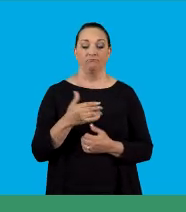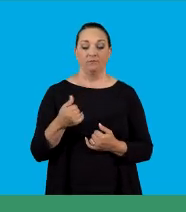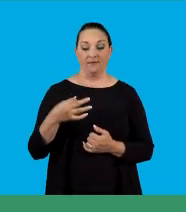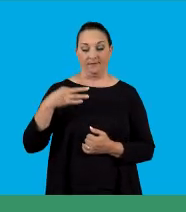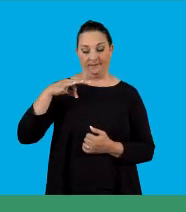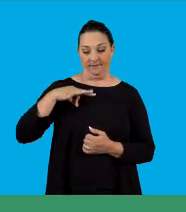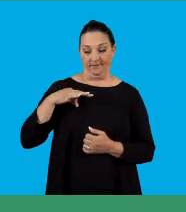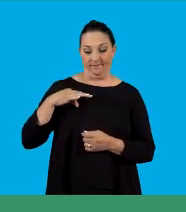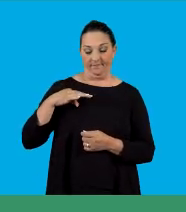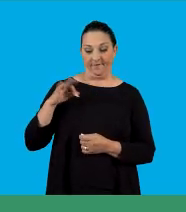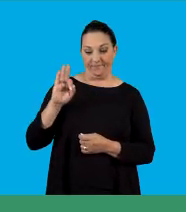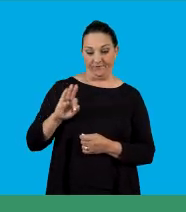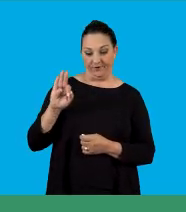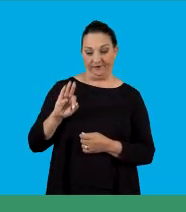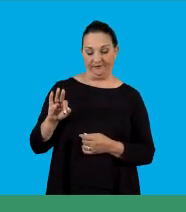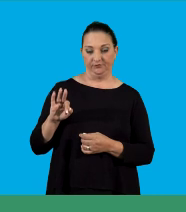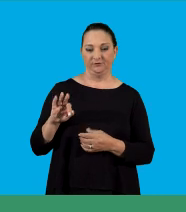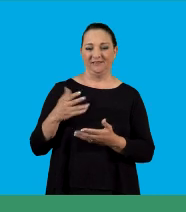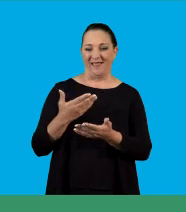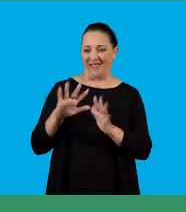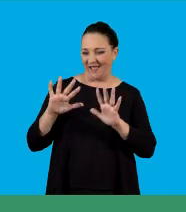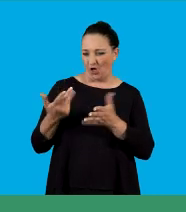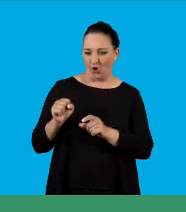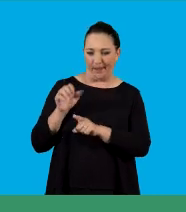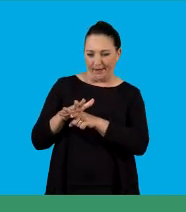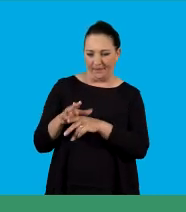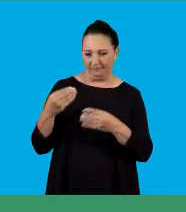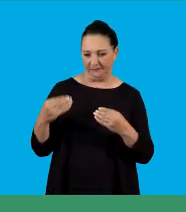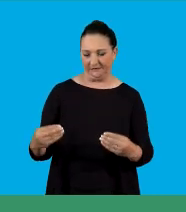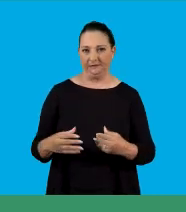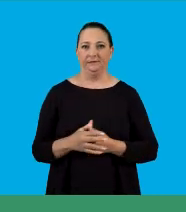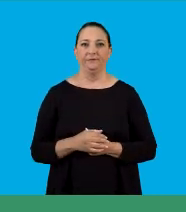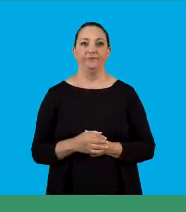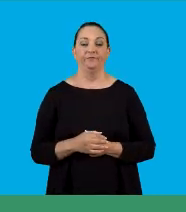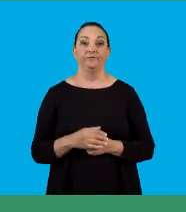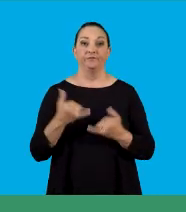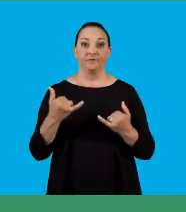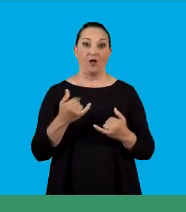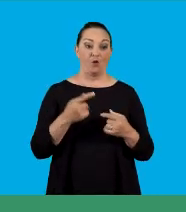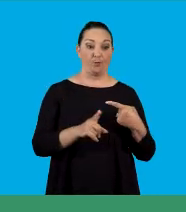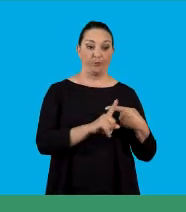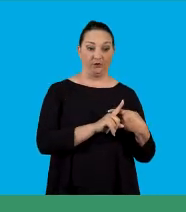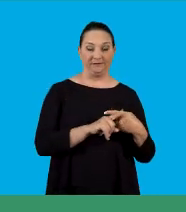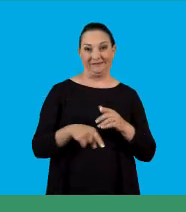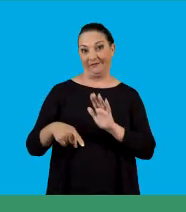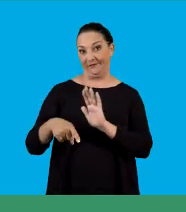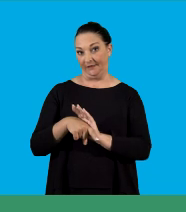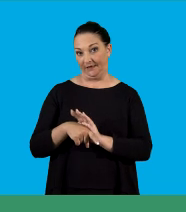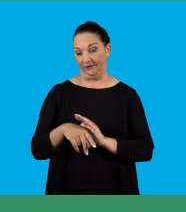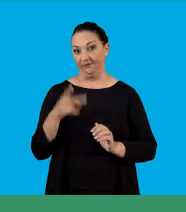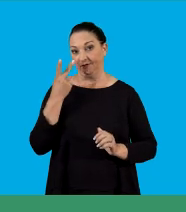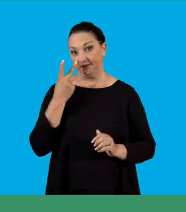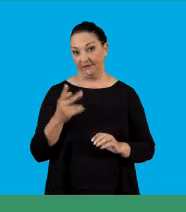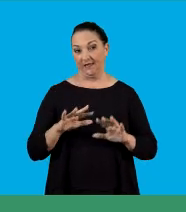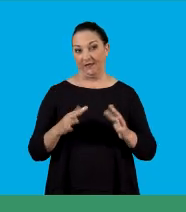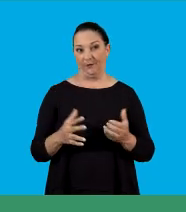on the business. So the minute they say the impact, now we are looking at the positives and the negatives.